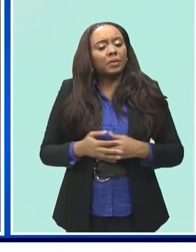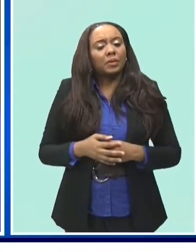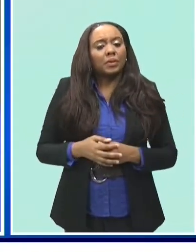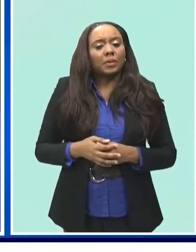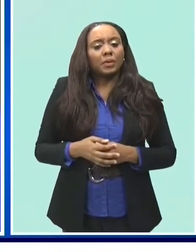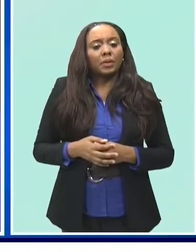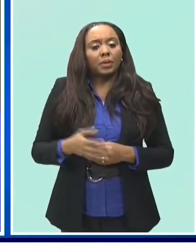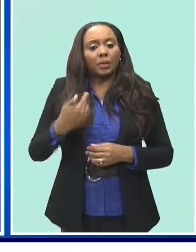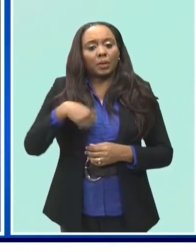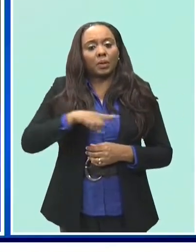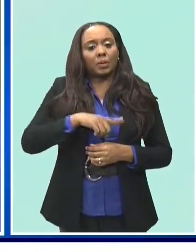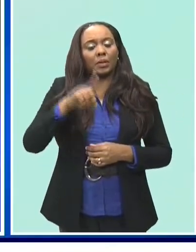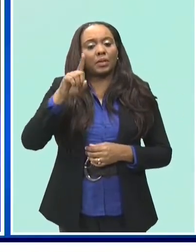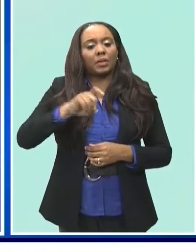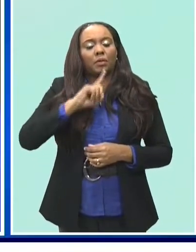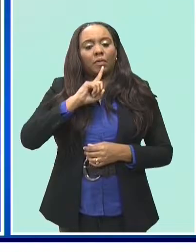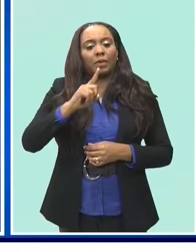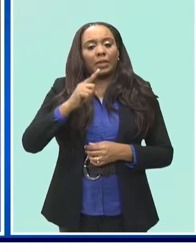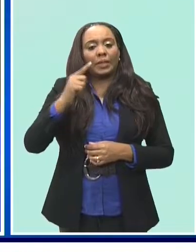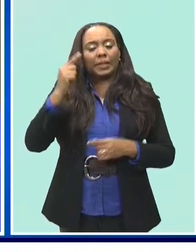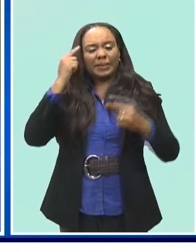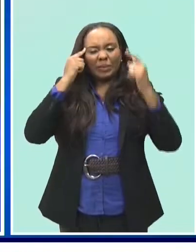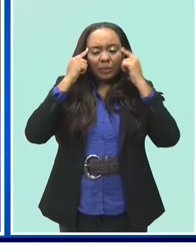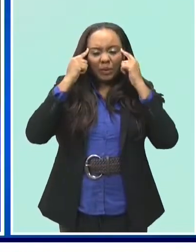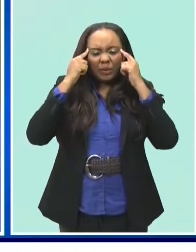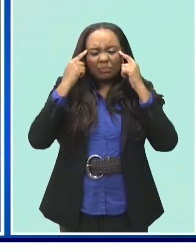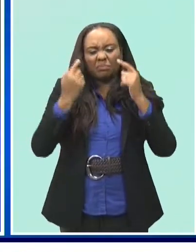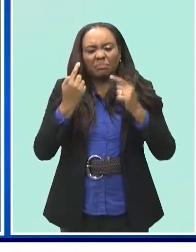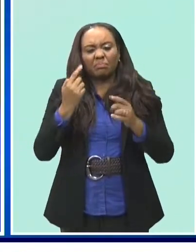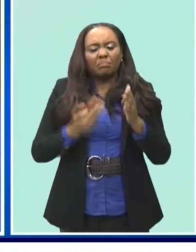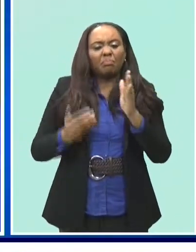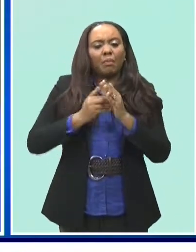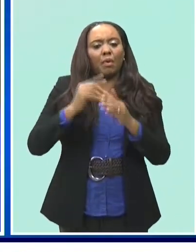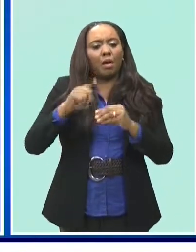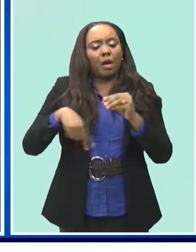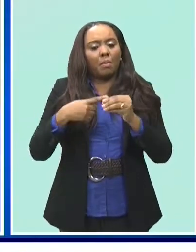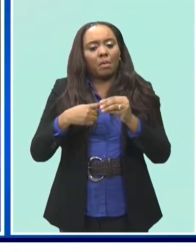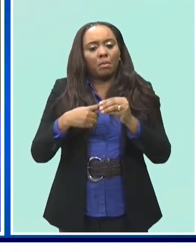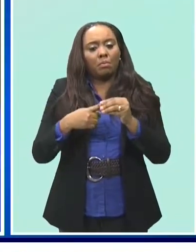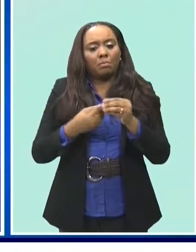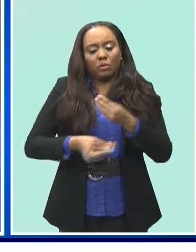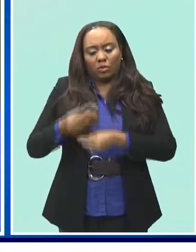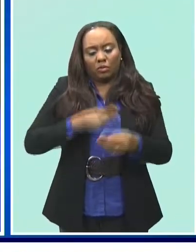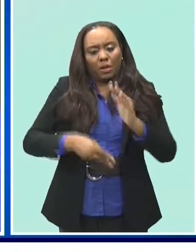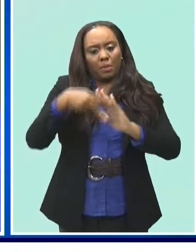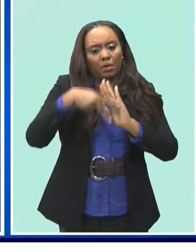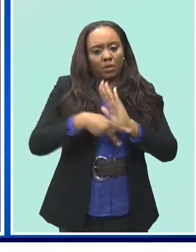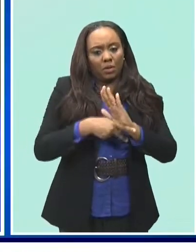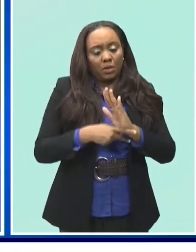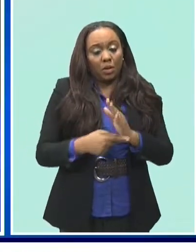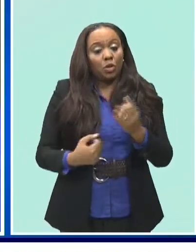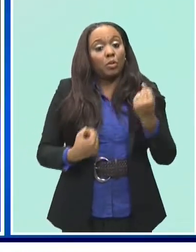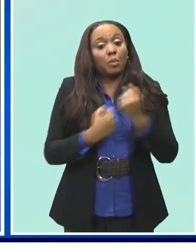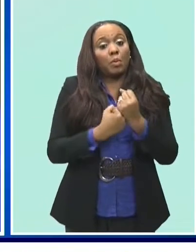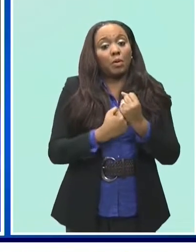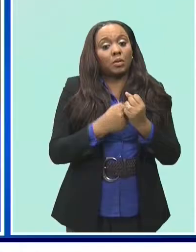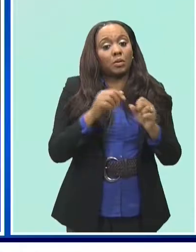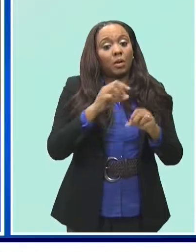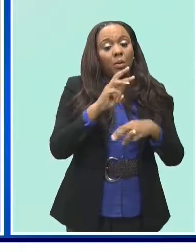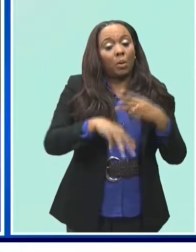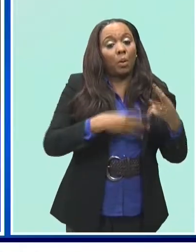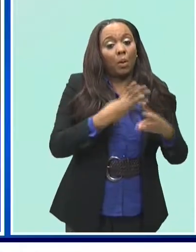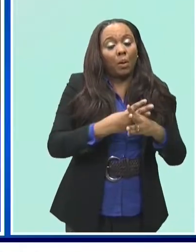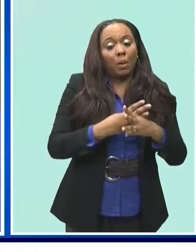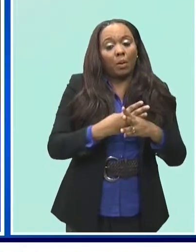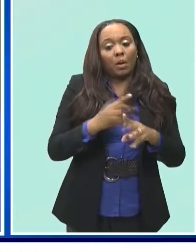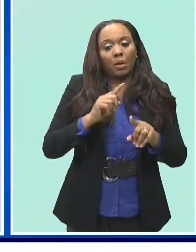submit to you that we need a reorientation of trade policy that supports both global trade but local resilience.